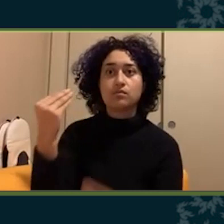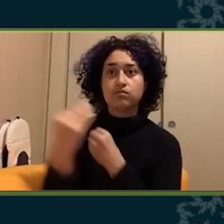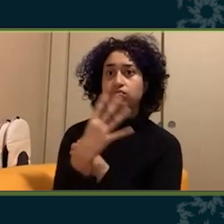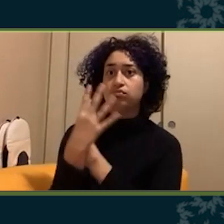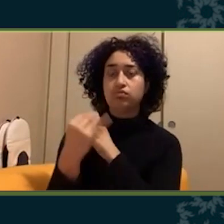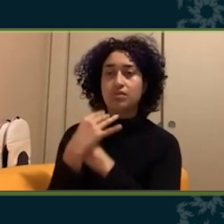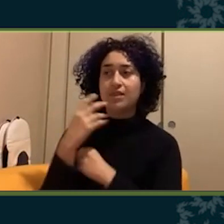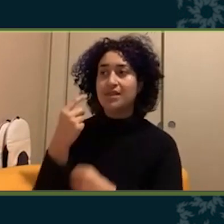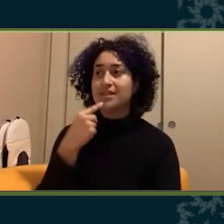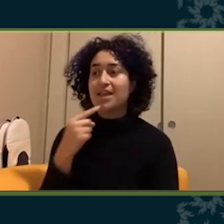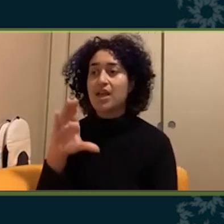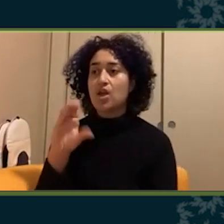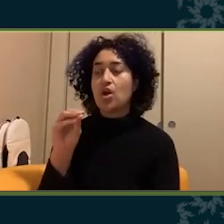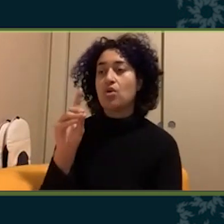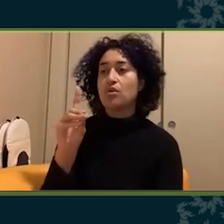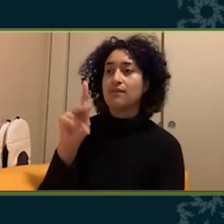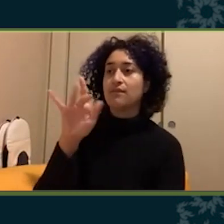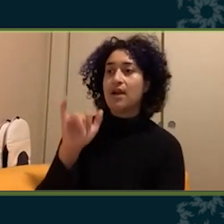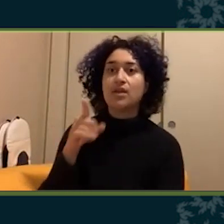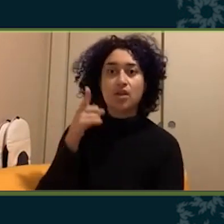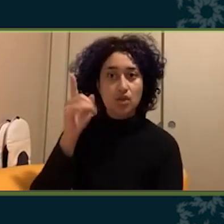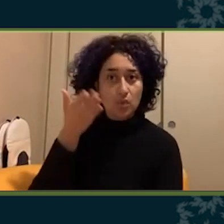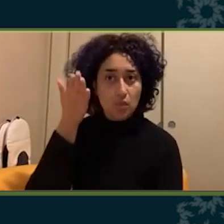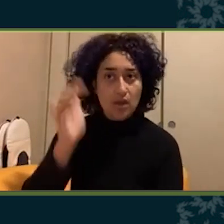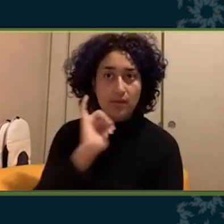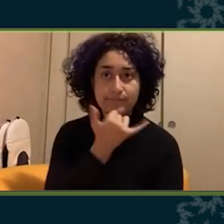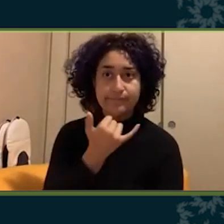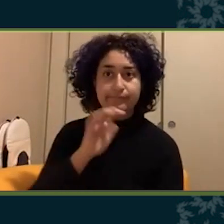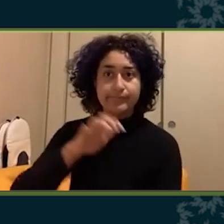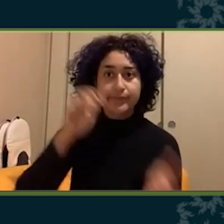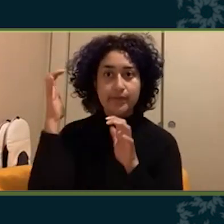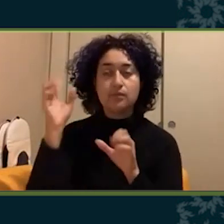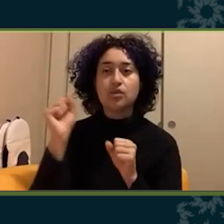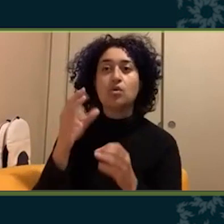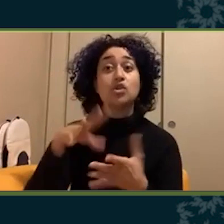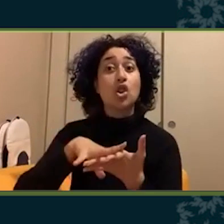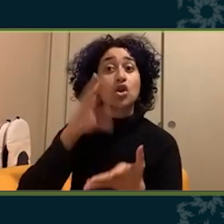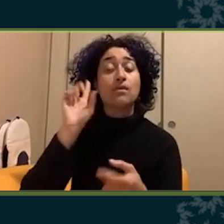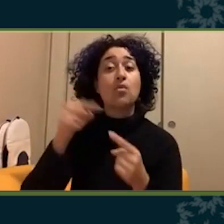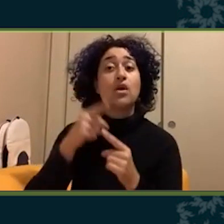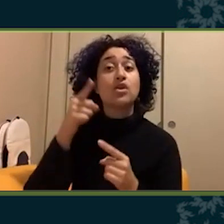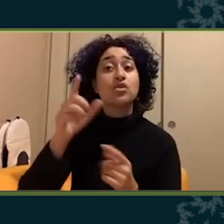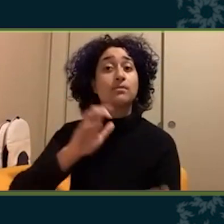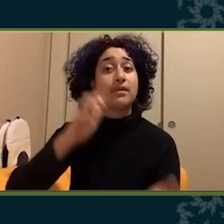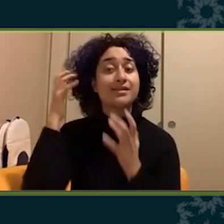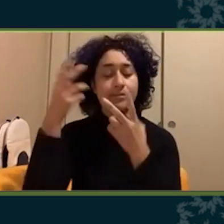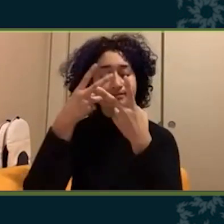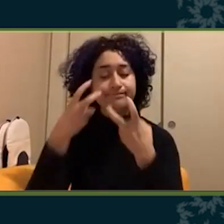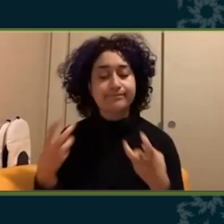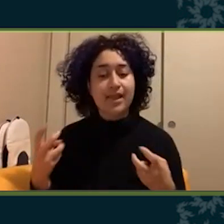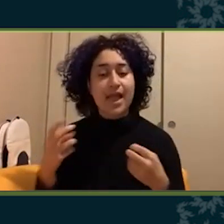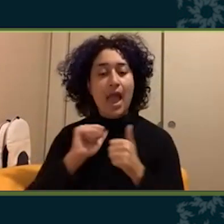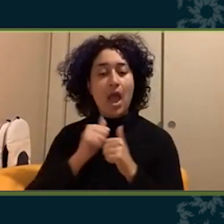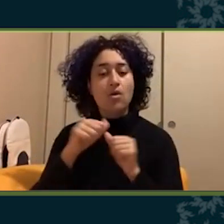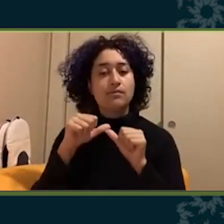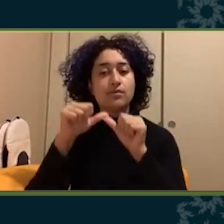and codify that. You are gonna mess up. So it's about learning to be introspective when you do mess up, and learning how to move forward